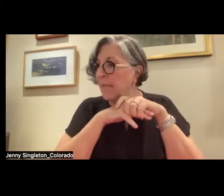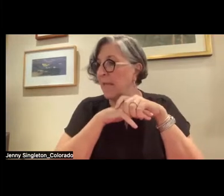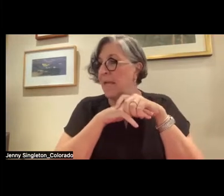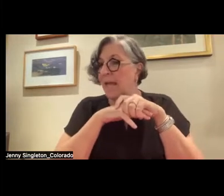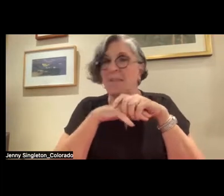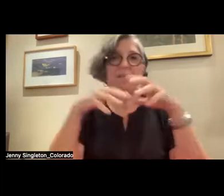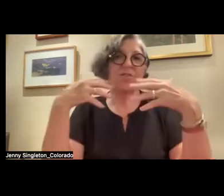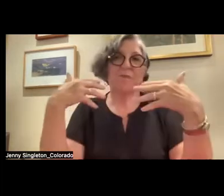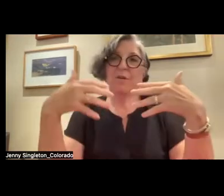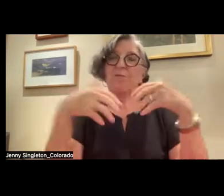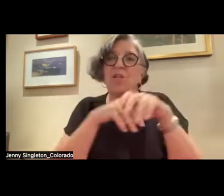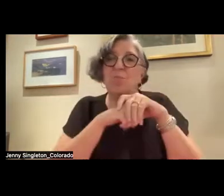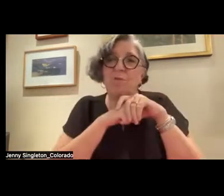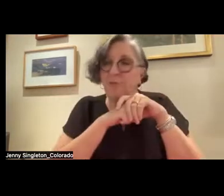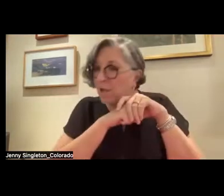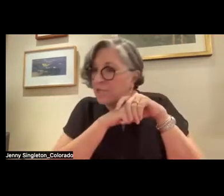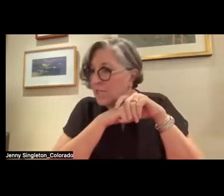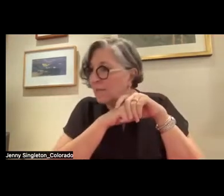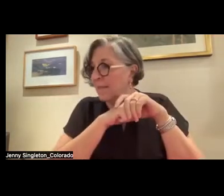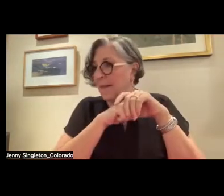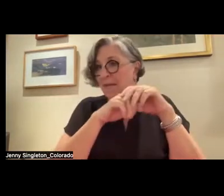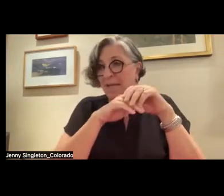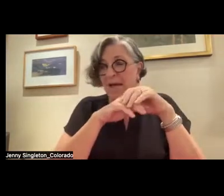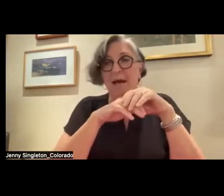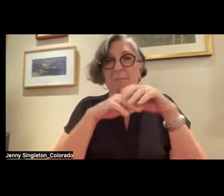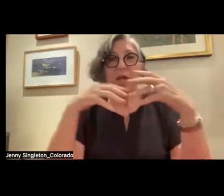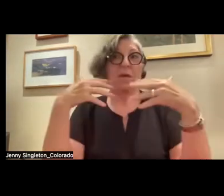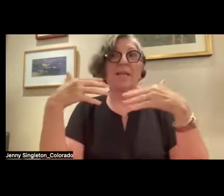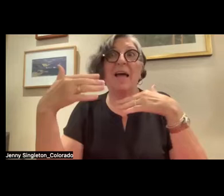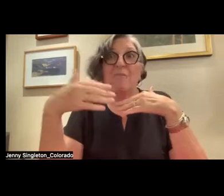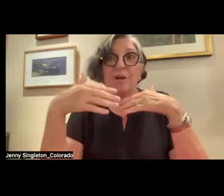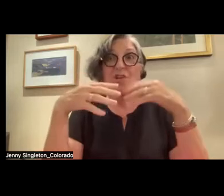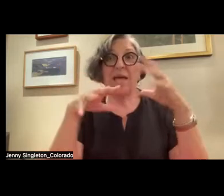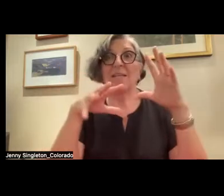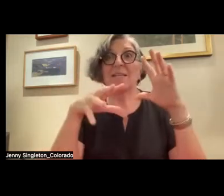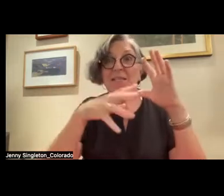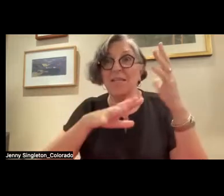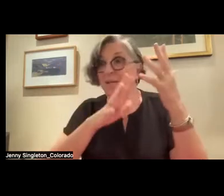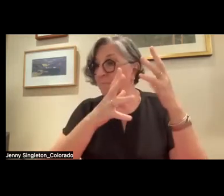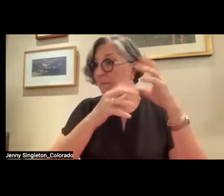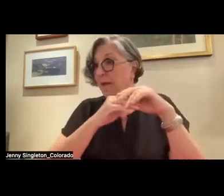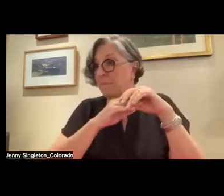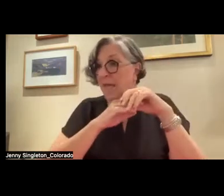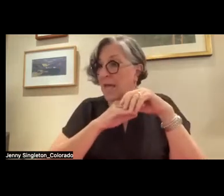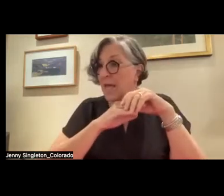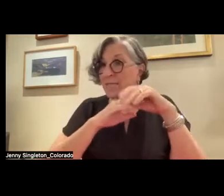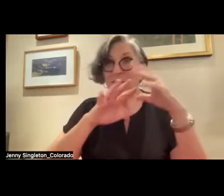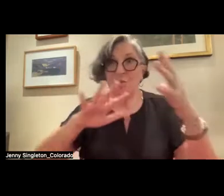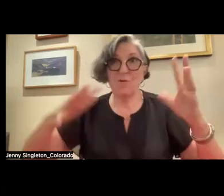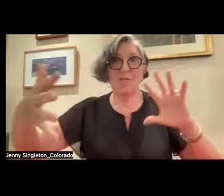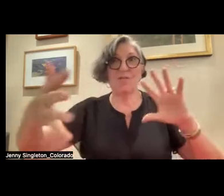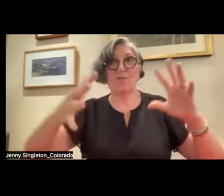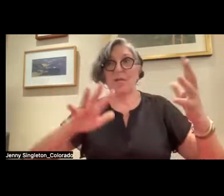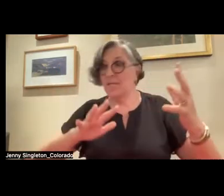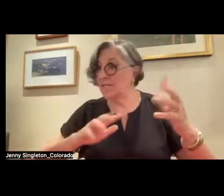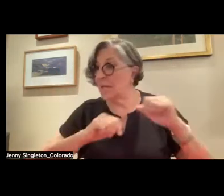example. And that there's a very rich morphology that where you can leverage iconicity and